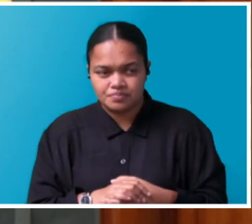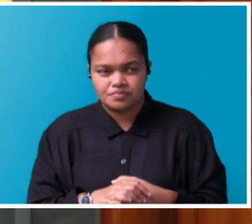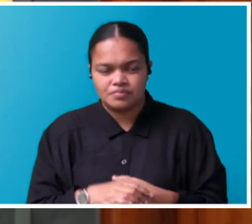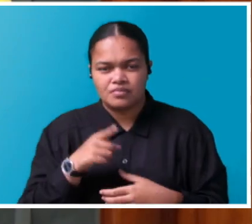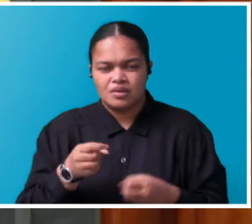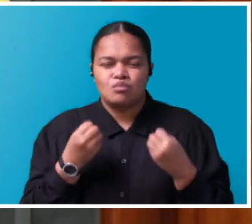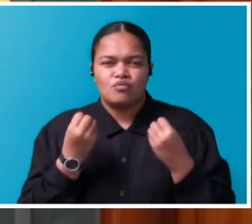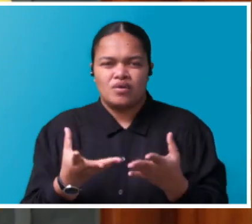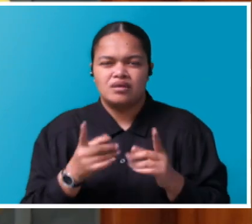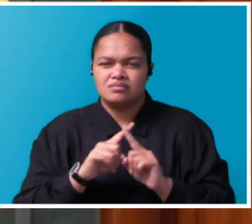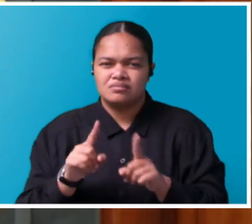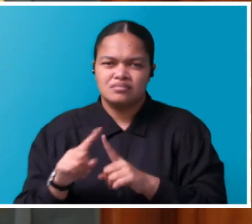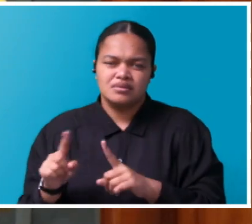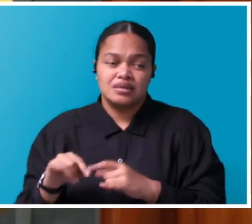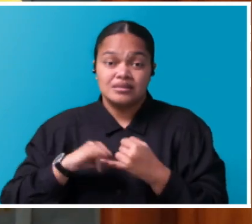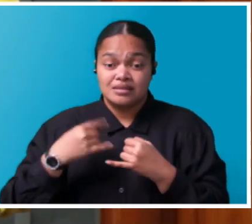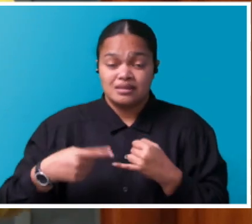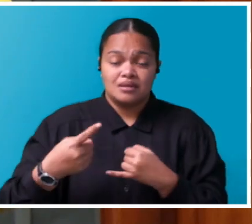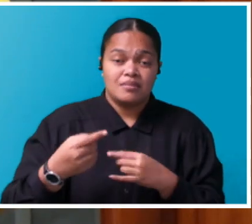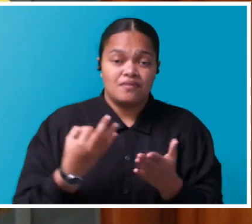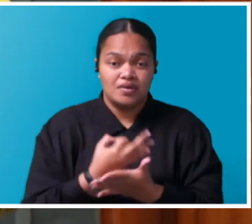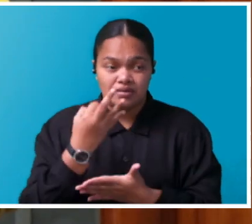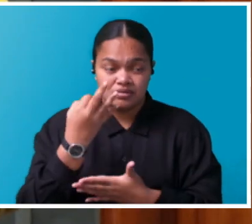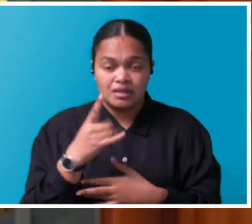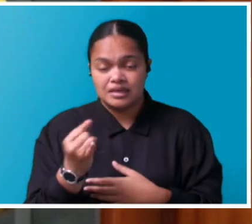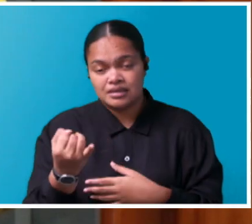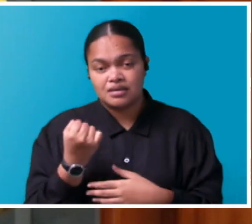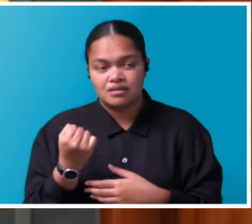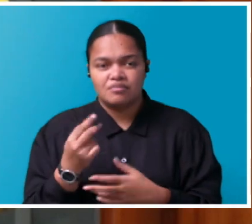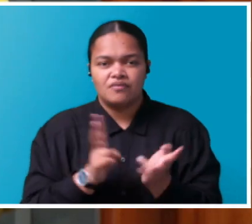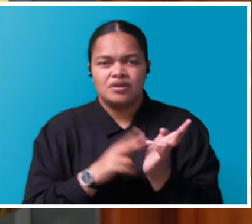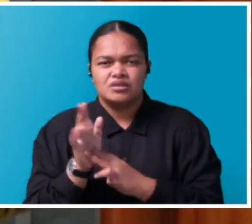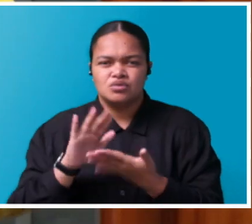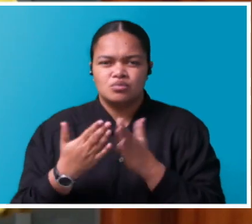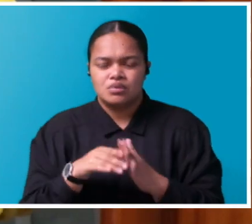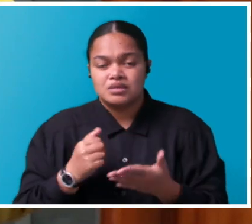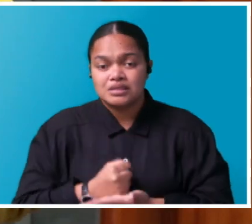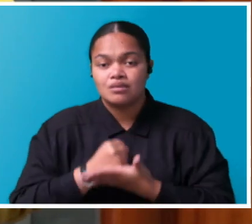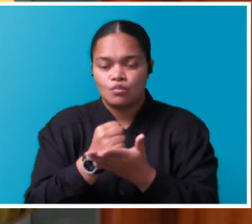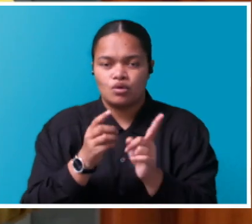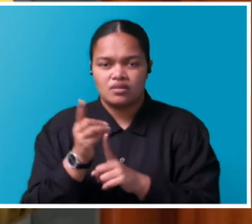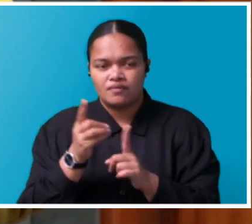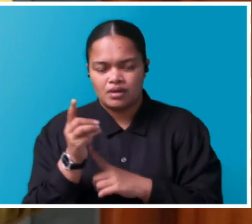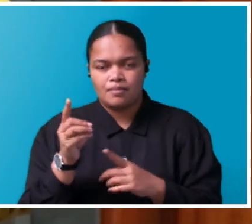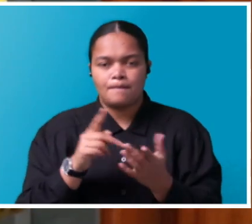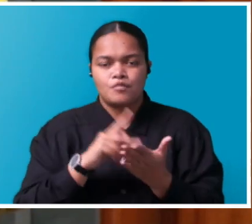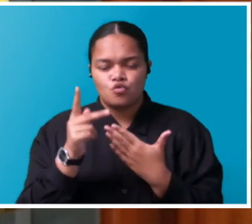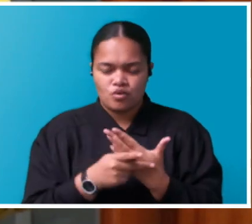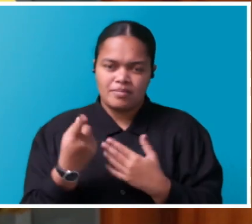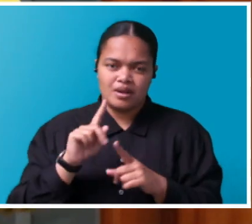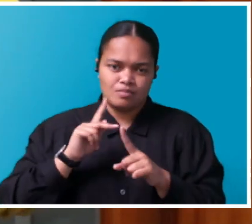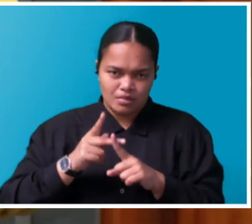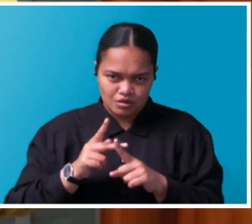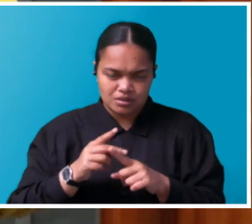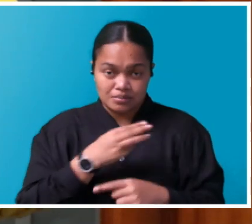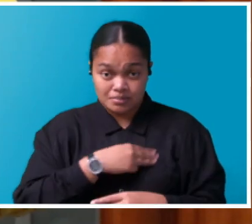an alternative and sustainable financing and income source for village communities to support their development programs and priorities. The